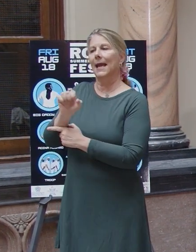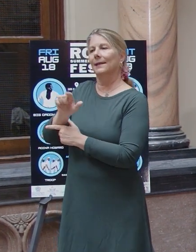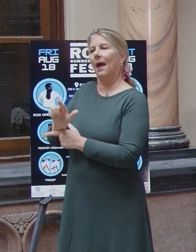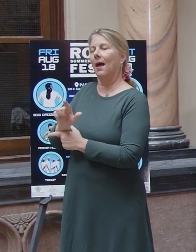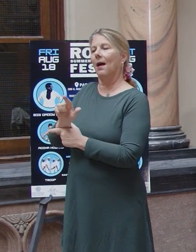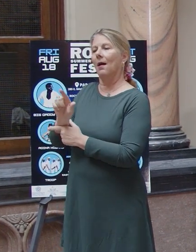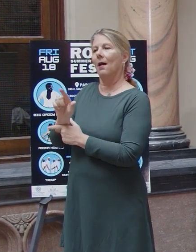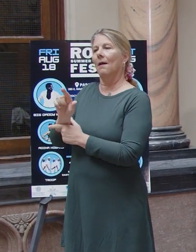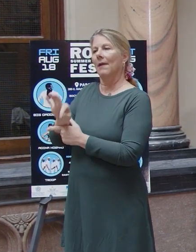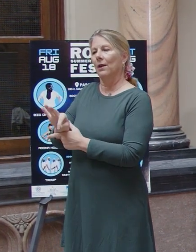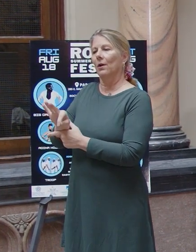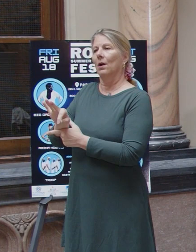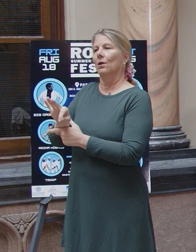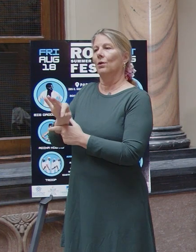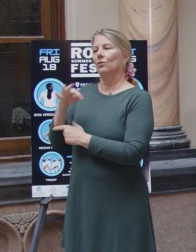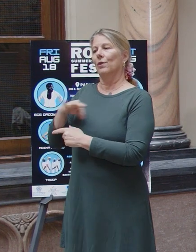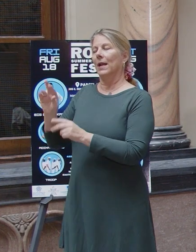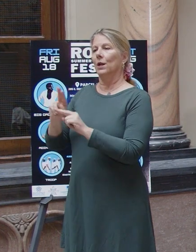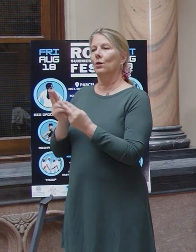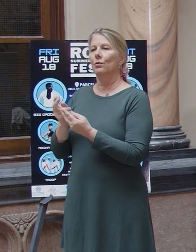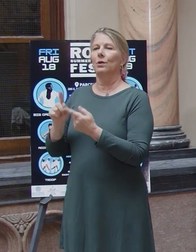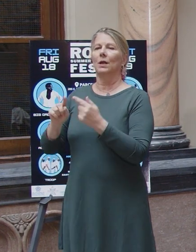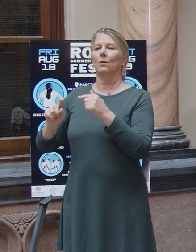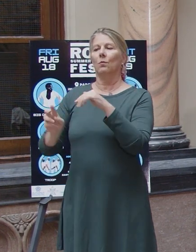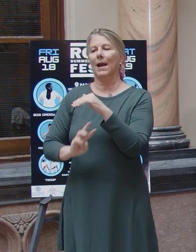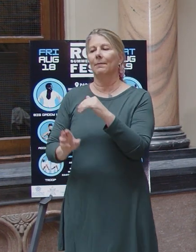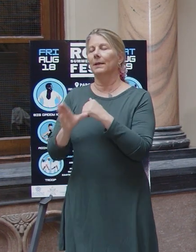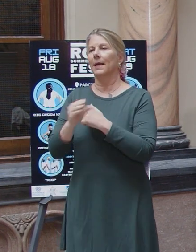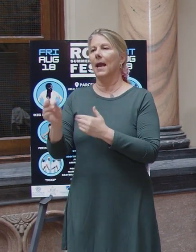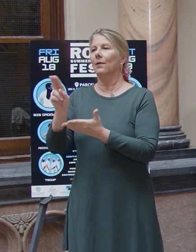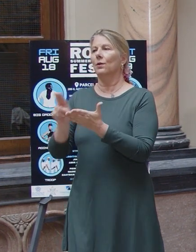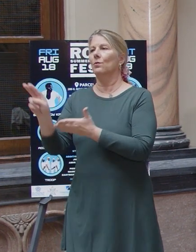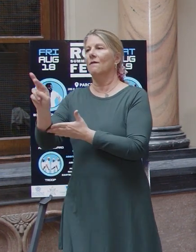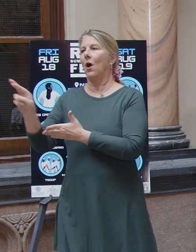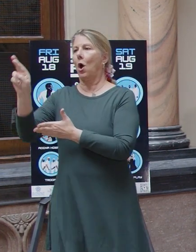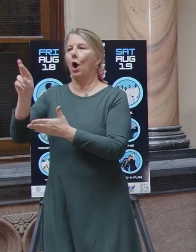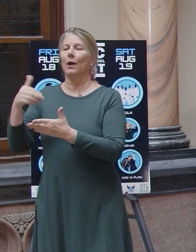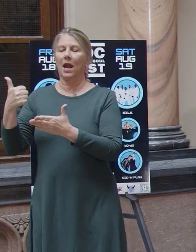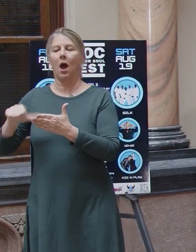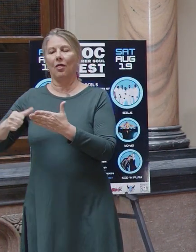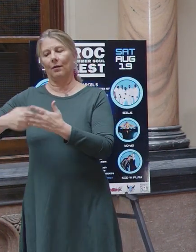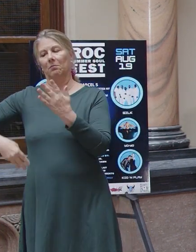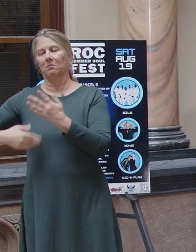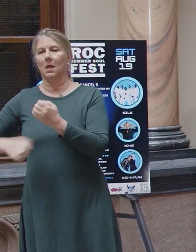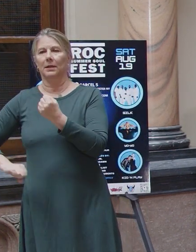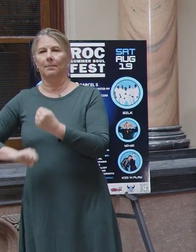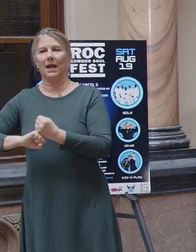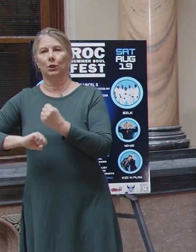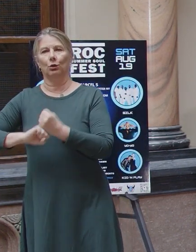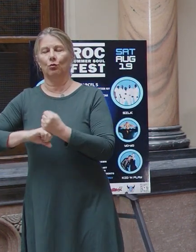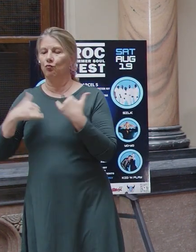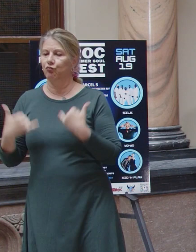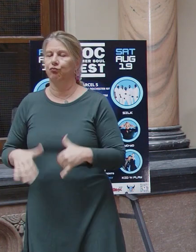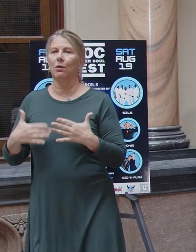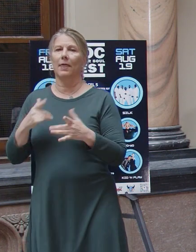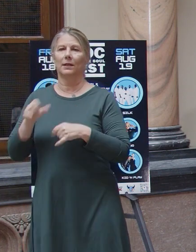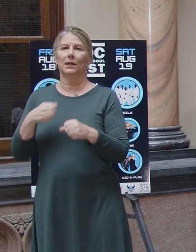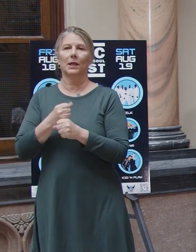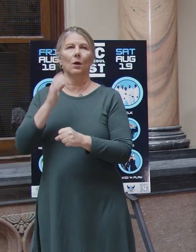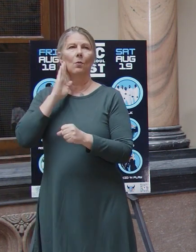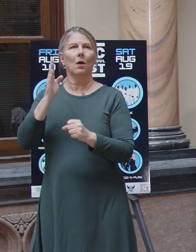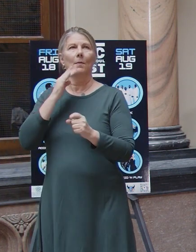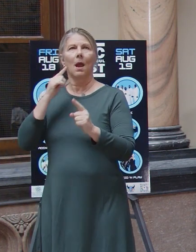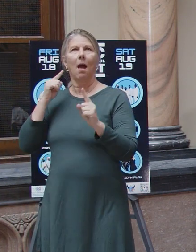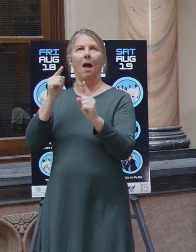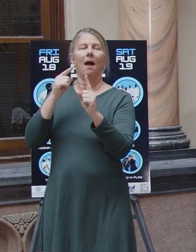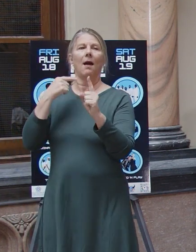Credit Union, Wegmans, and the University of Rochester, and other sponsors. This year is going to be epic because we